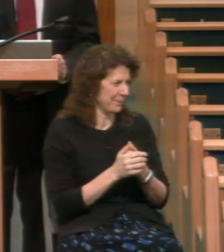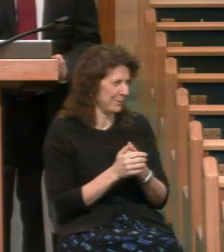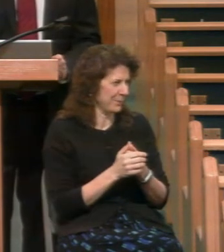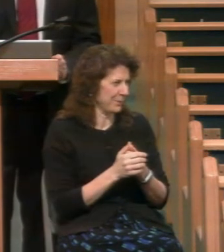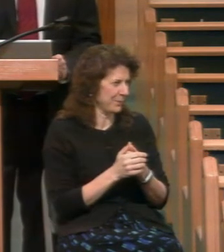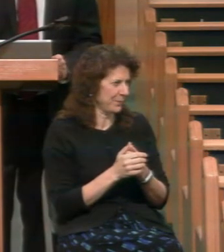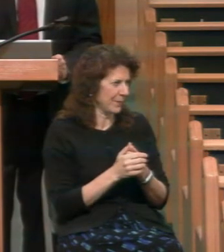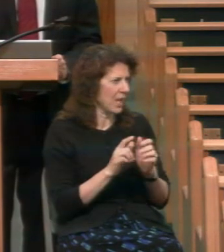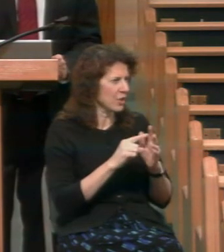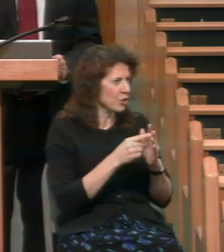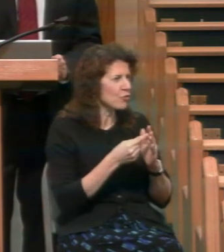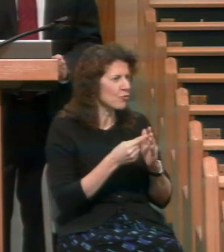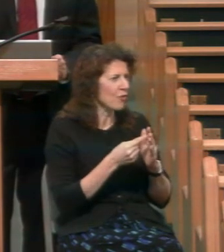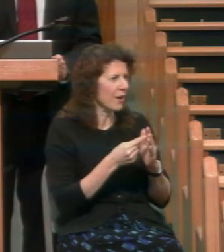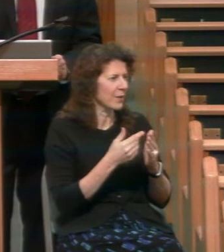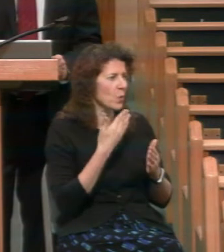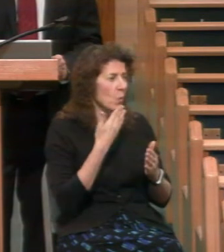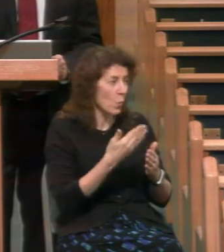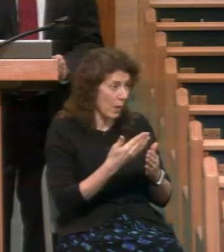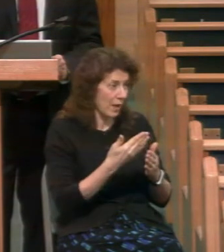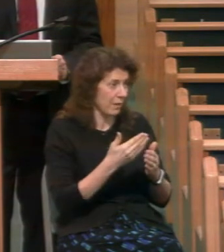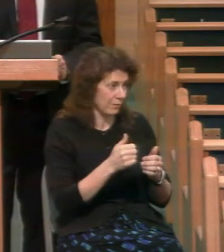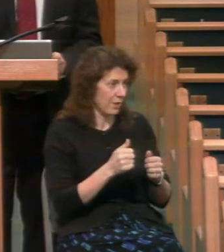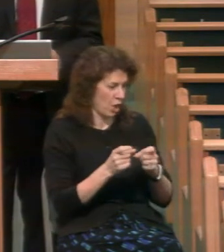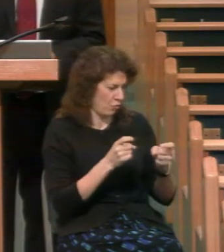well, but he had some